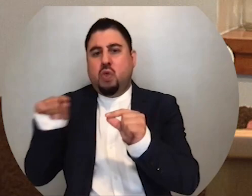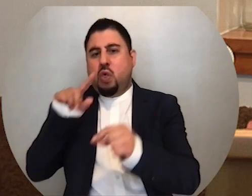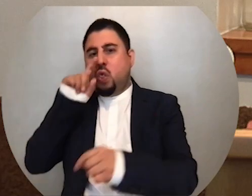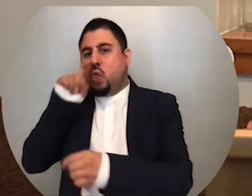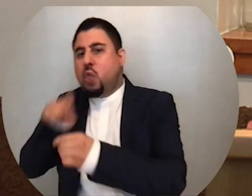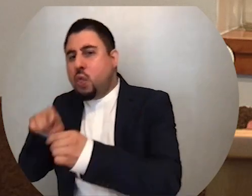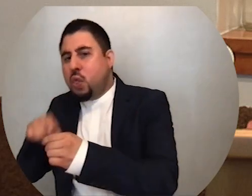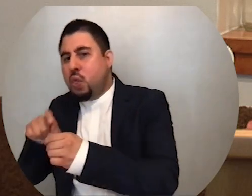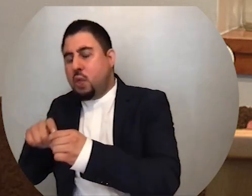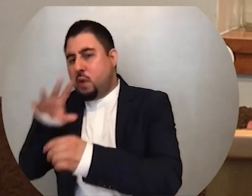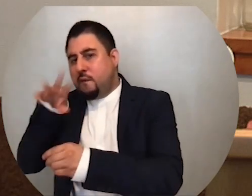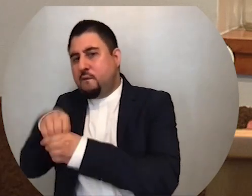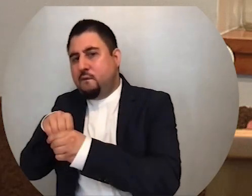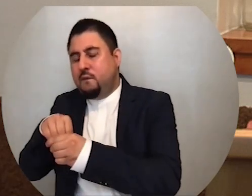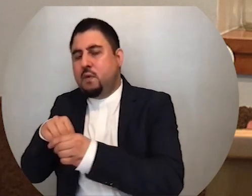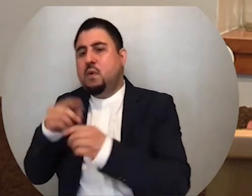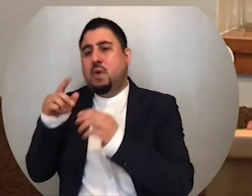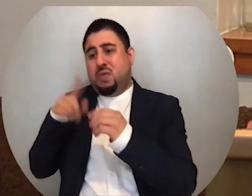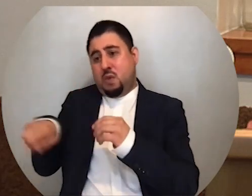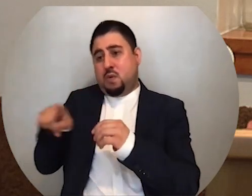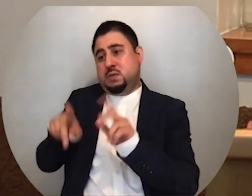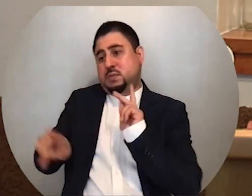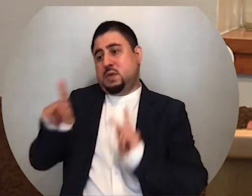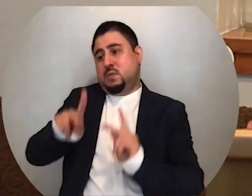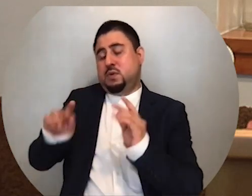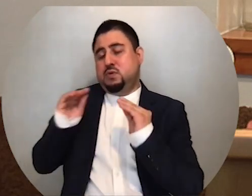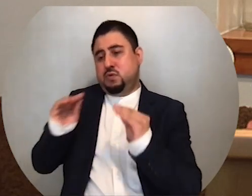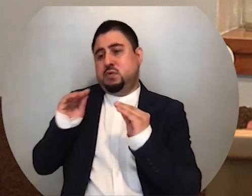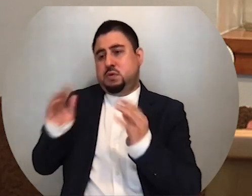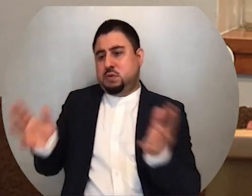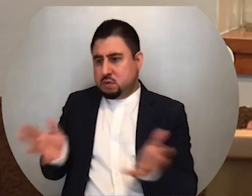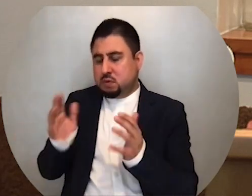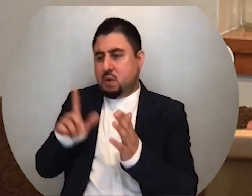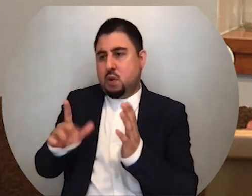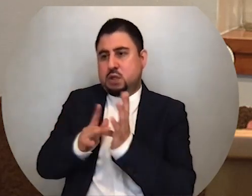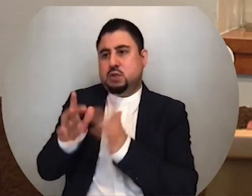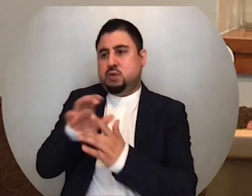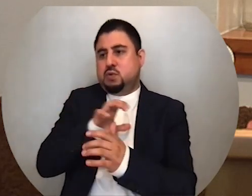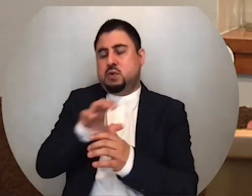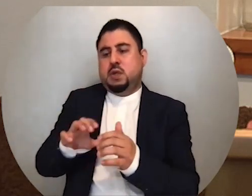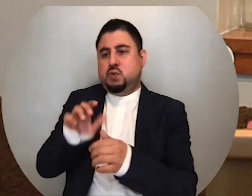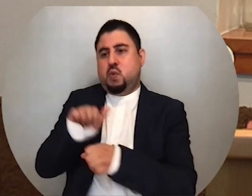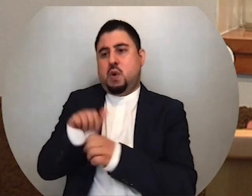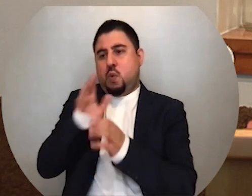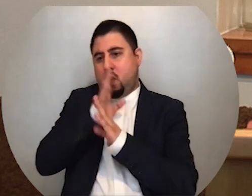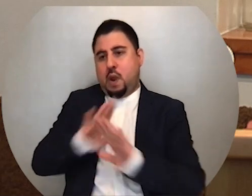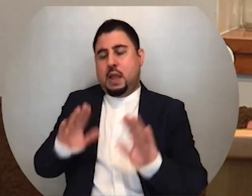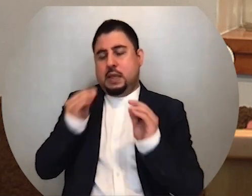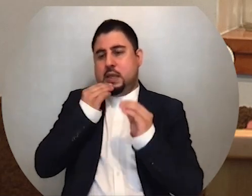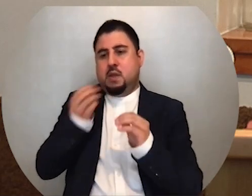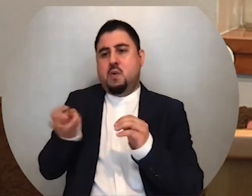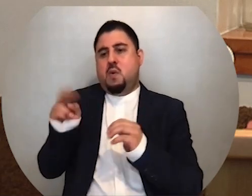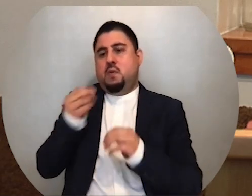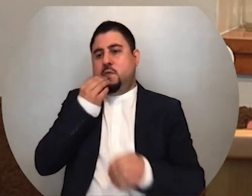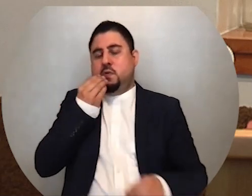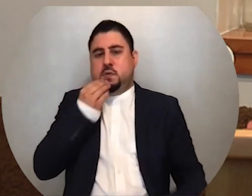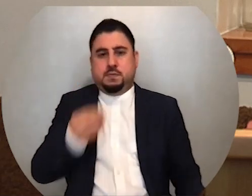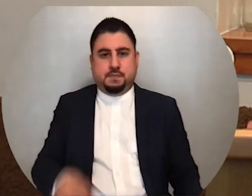others. Such people we instruct and urge in the Lord Jesus Christ to work quietly and to eat their own